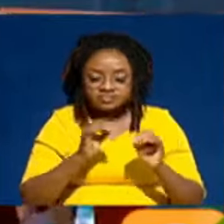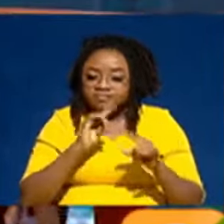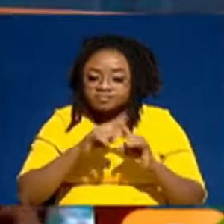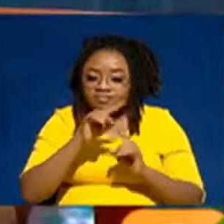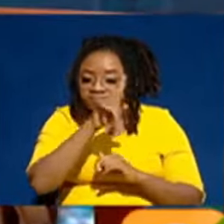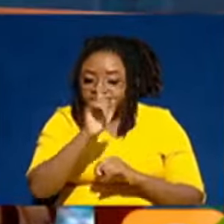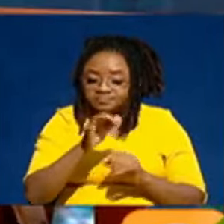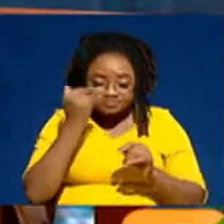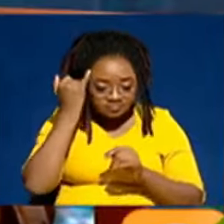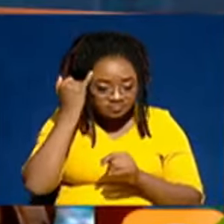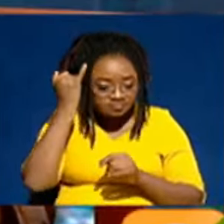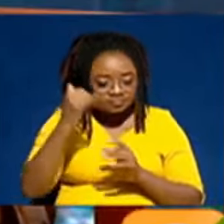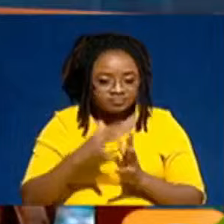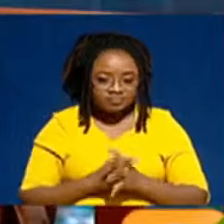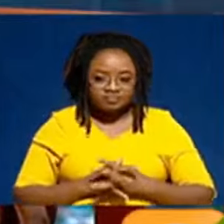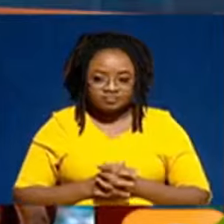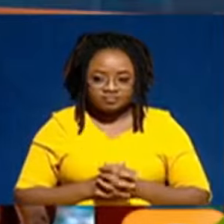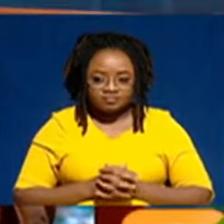Can you imagine